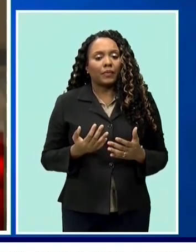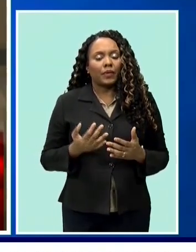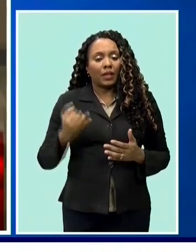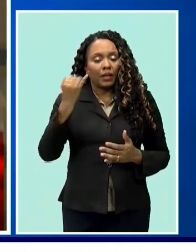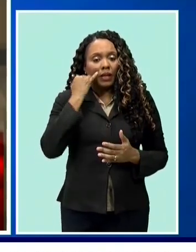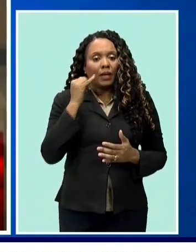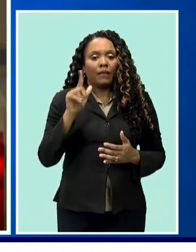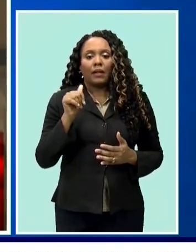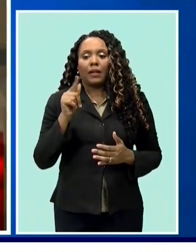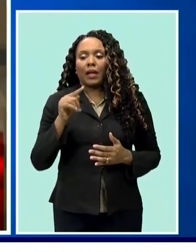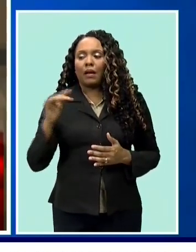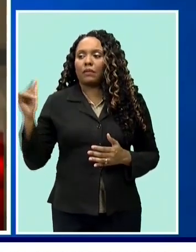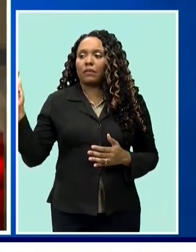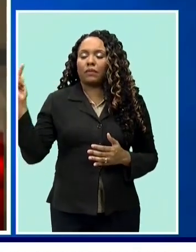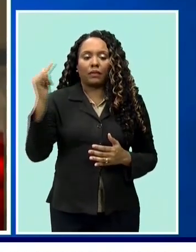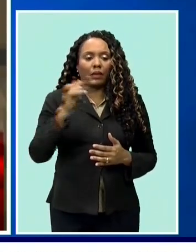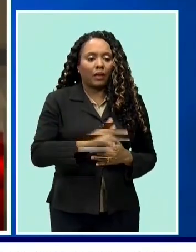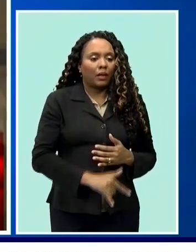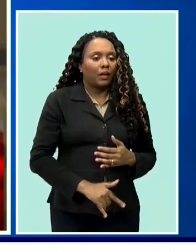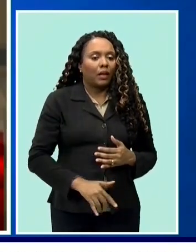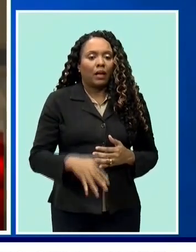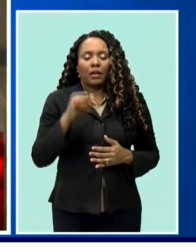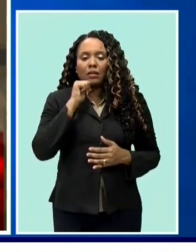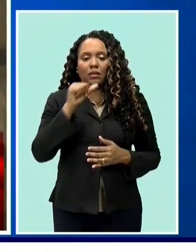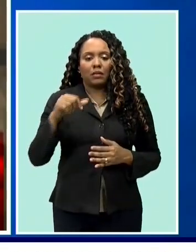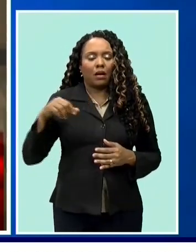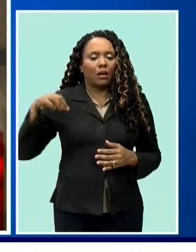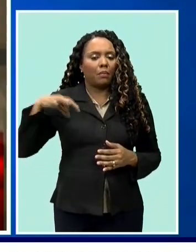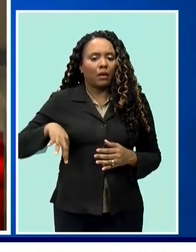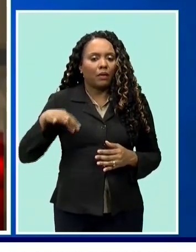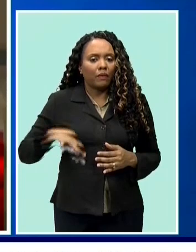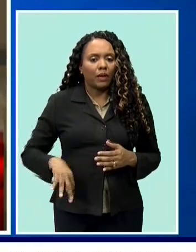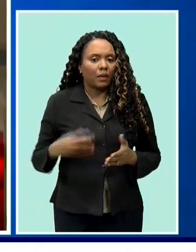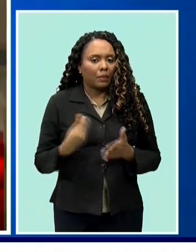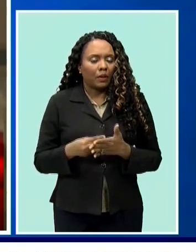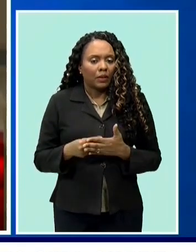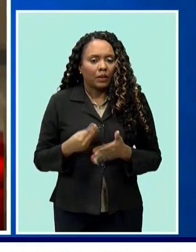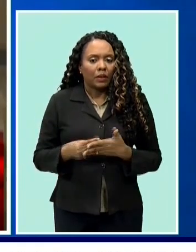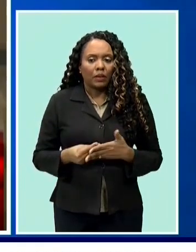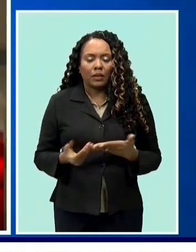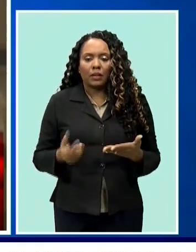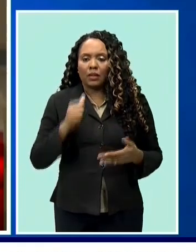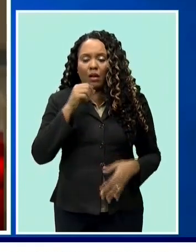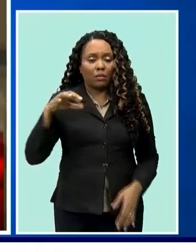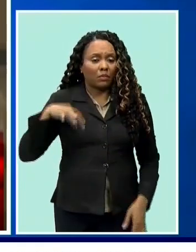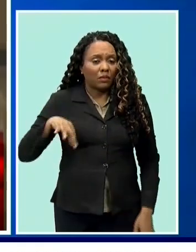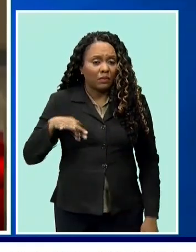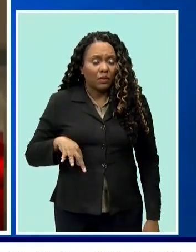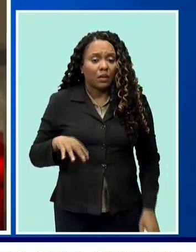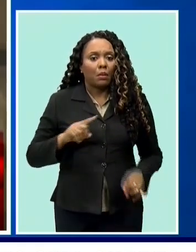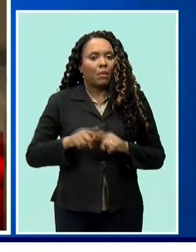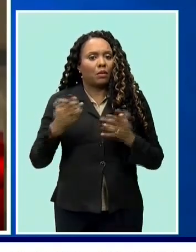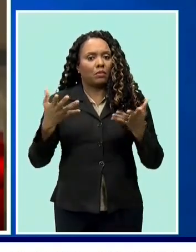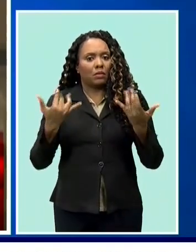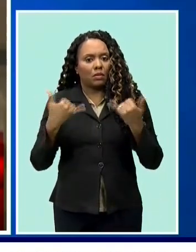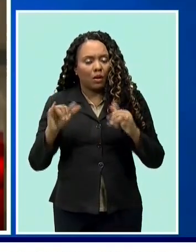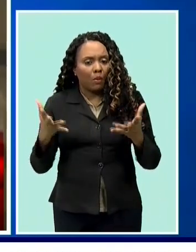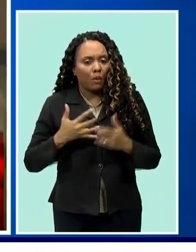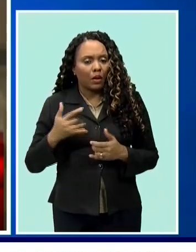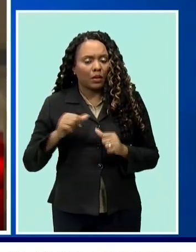unprofitable route, if your country is being serviced but it's an unprofitable route, and you want it to continue,